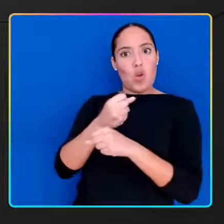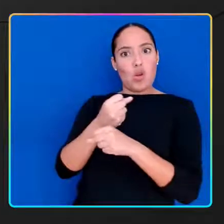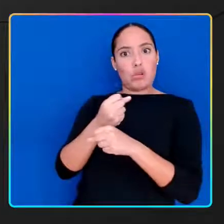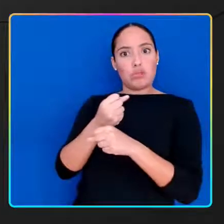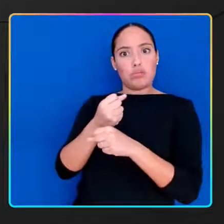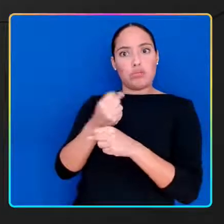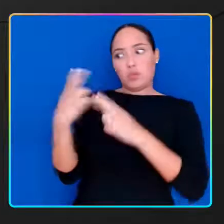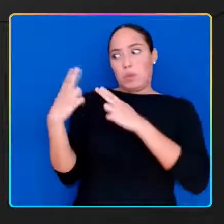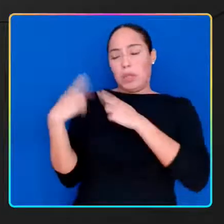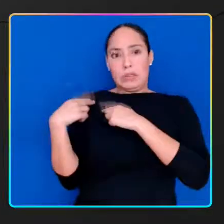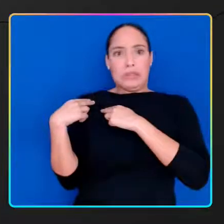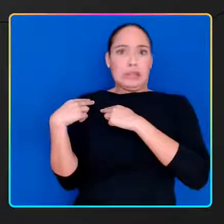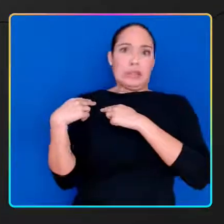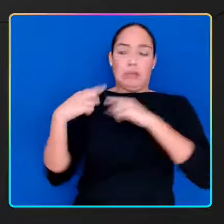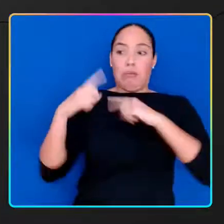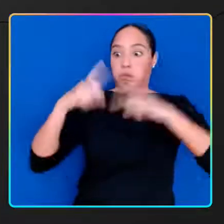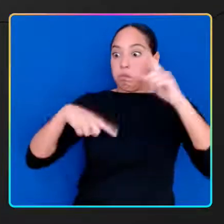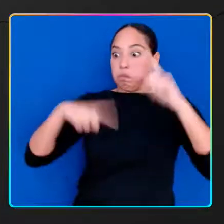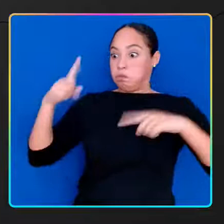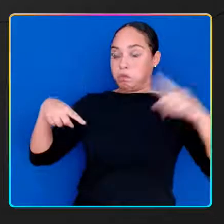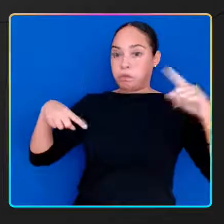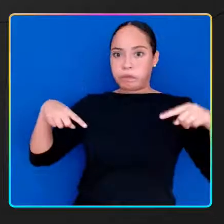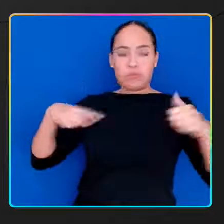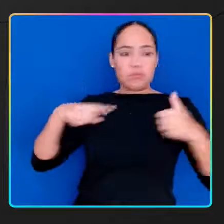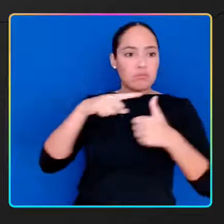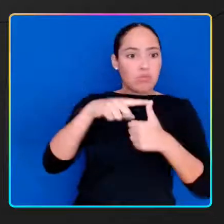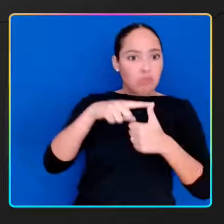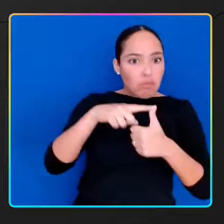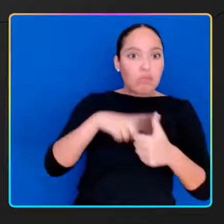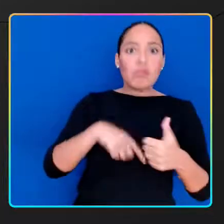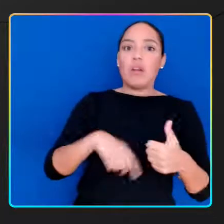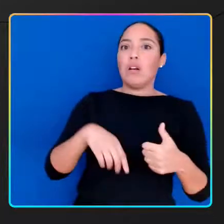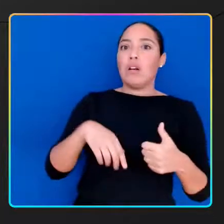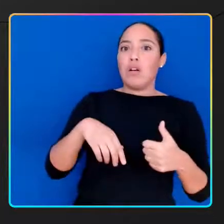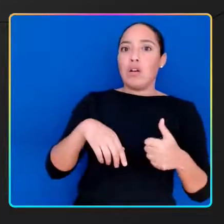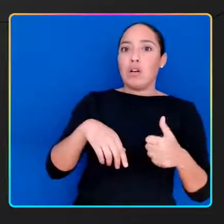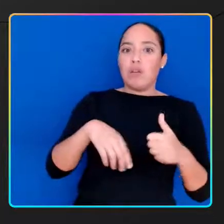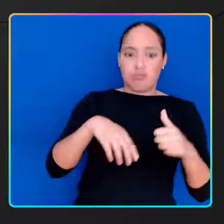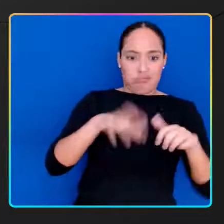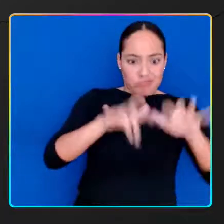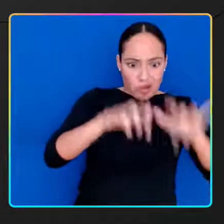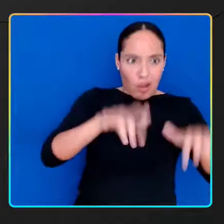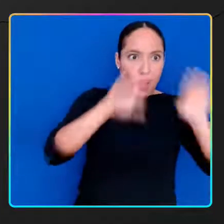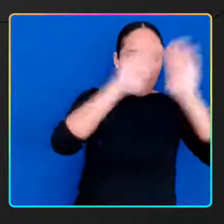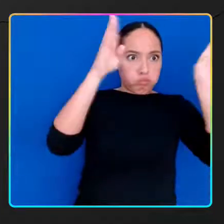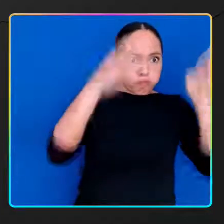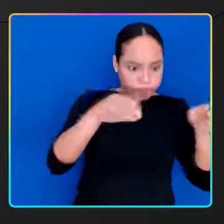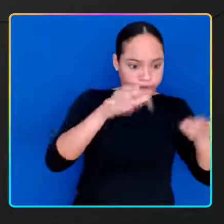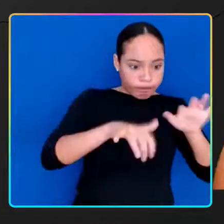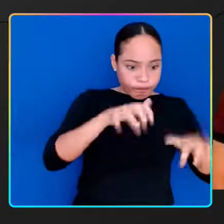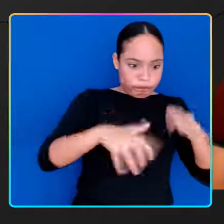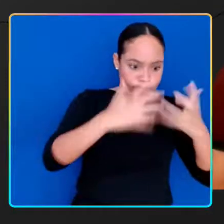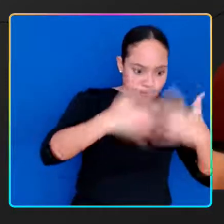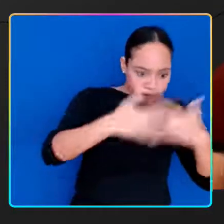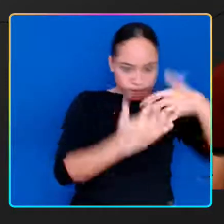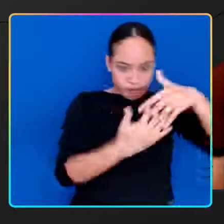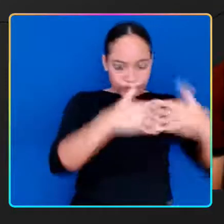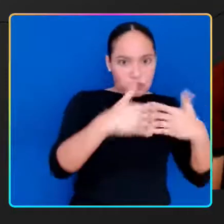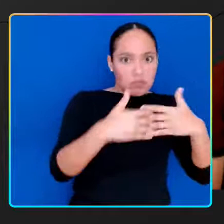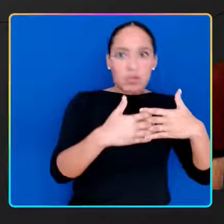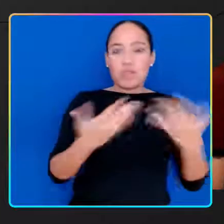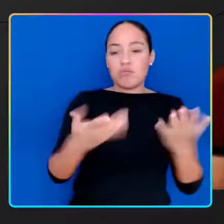on, right? We spoke about hardware, we spoke about software, we spoke about graphics. You've done a lot of that in the past,